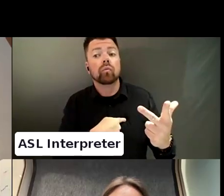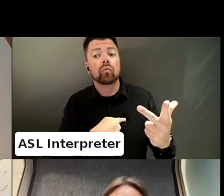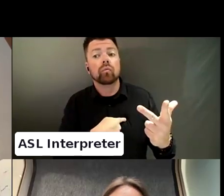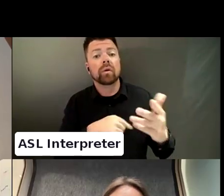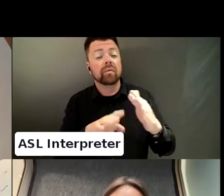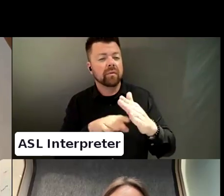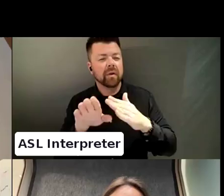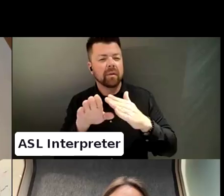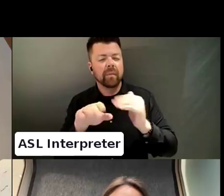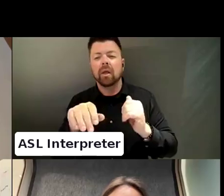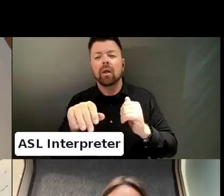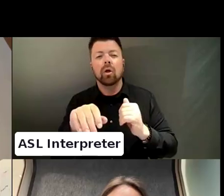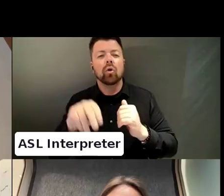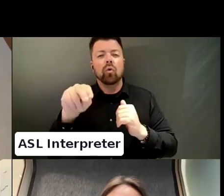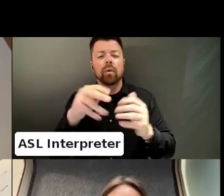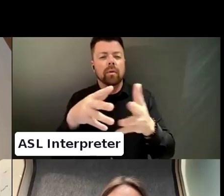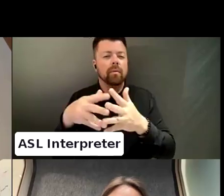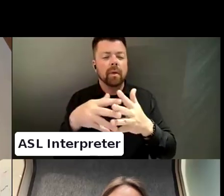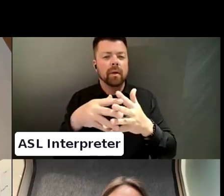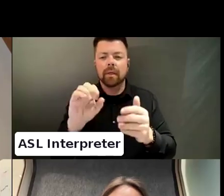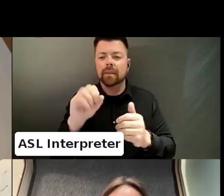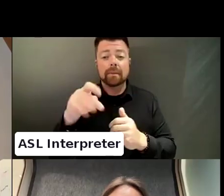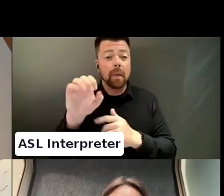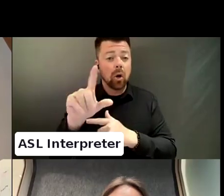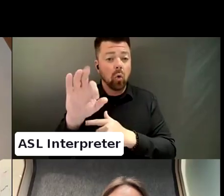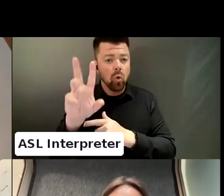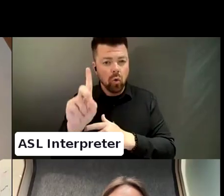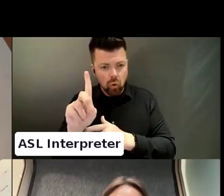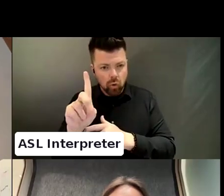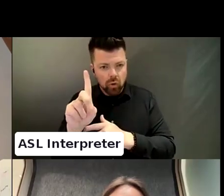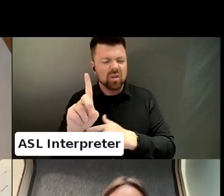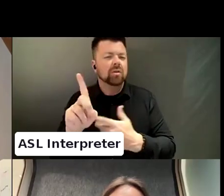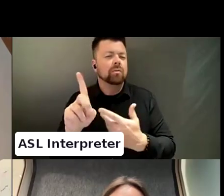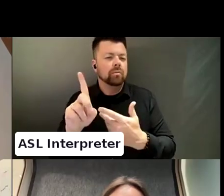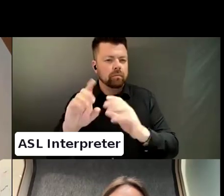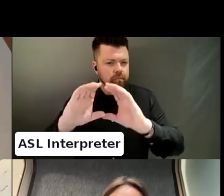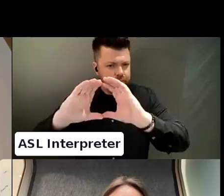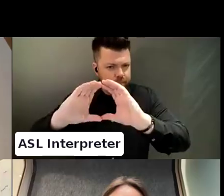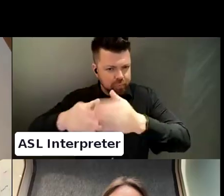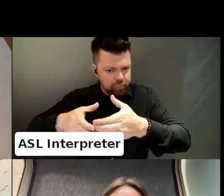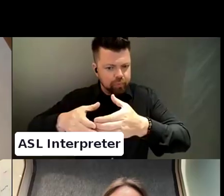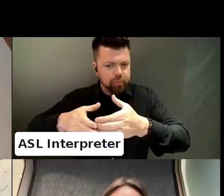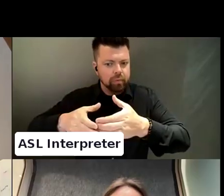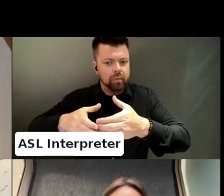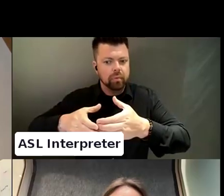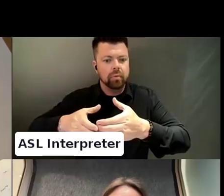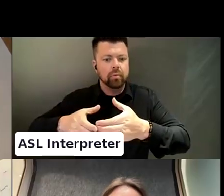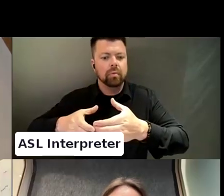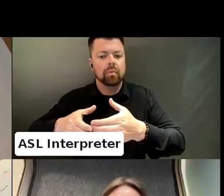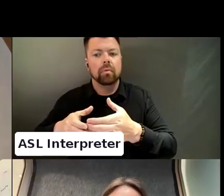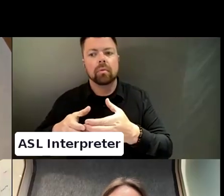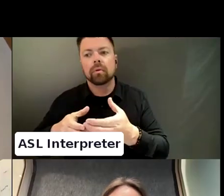North American Spinal Cord Injury Consortium an overlay to clinicaltrials.gov. So those who are not as computer savvy